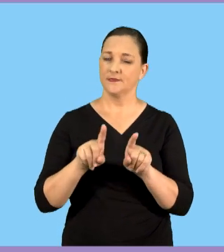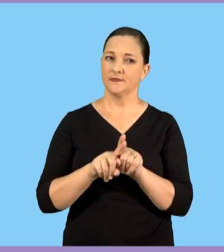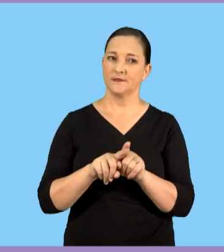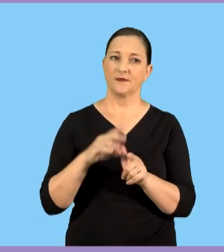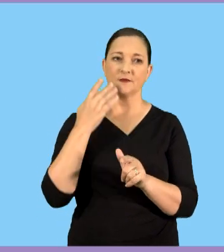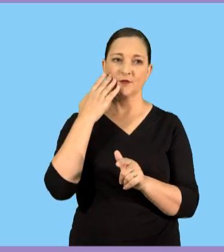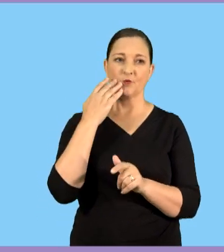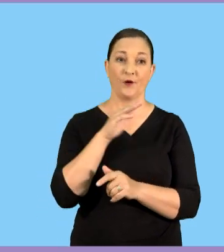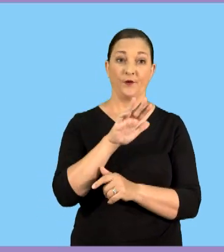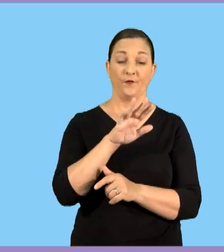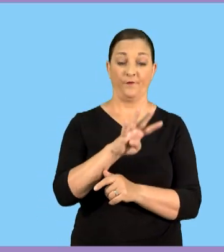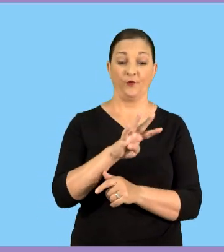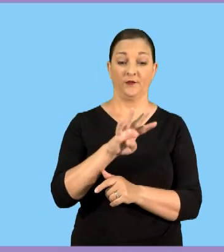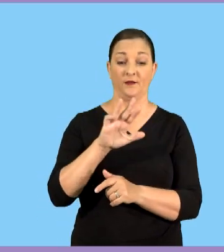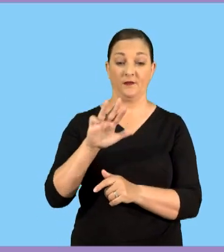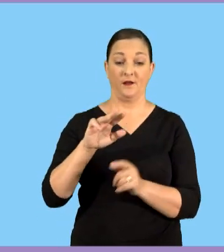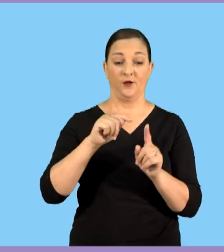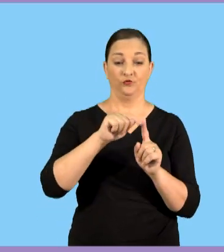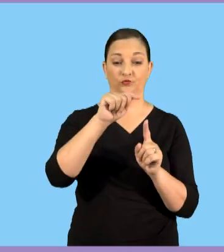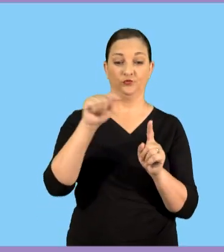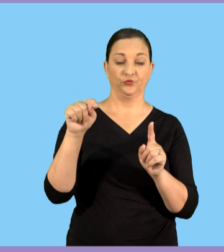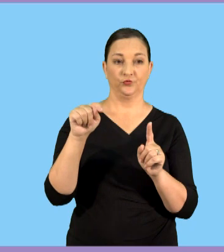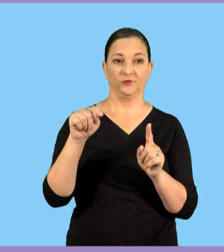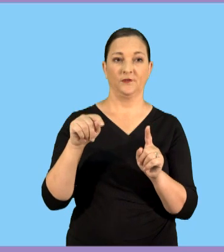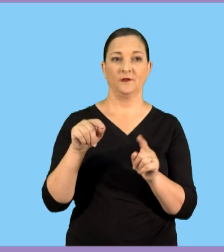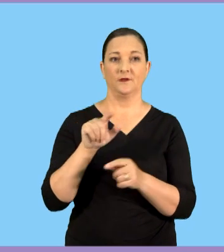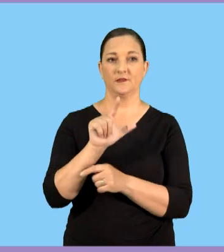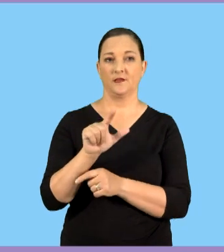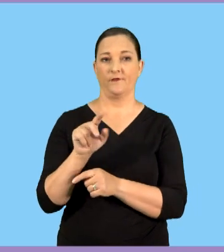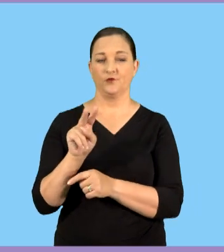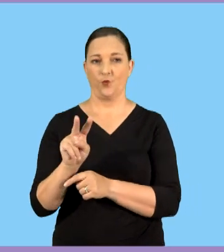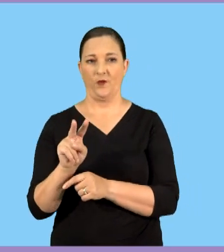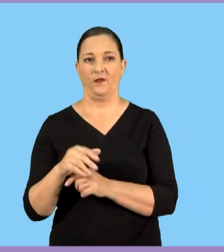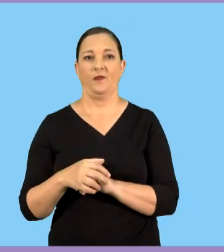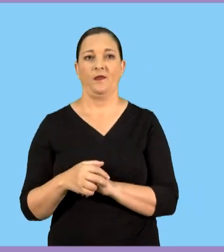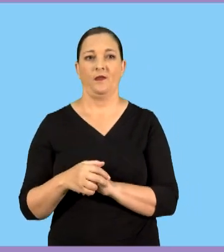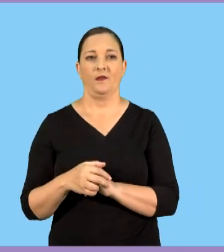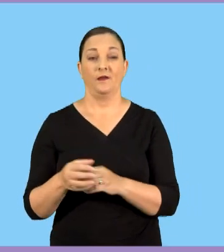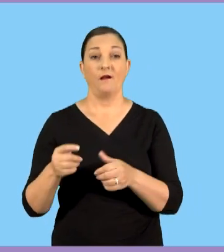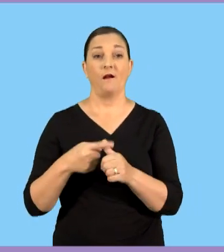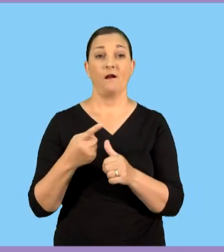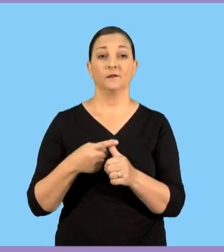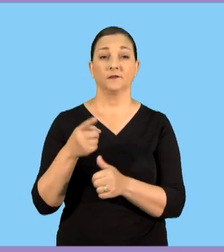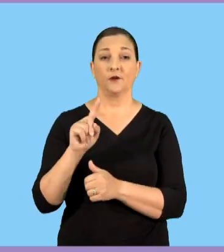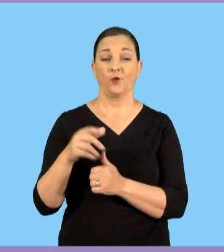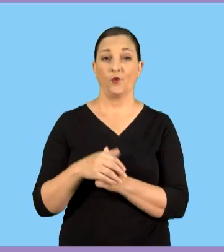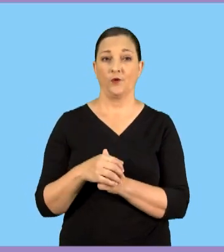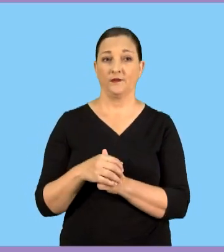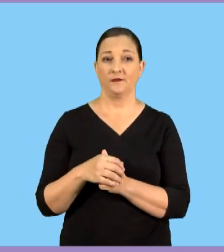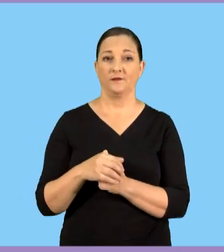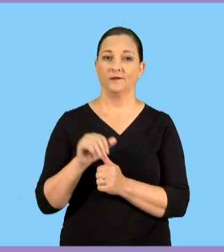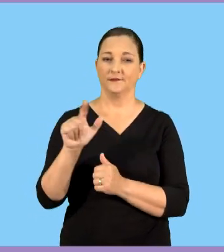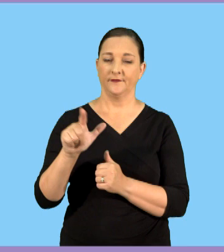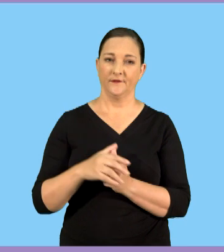The same goes for the square root of 49. That is the square root of 7 squared, which is going to give me